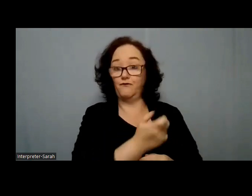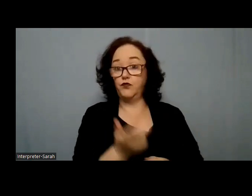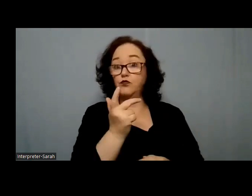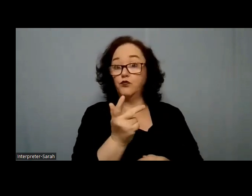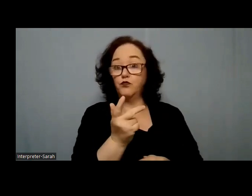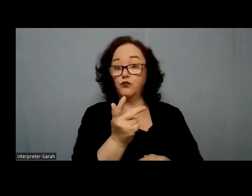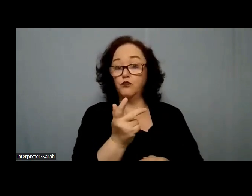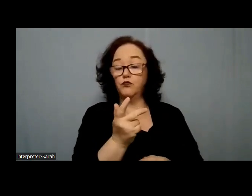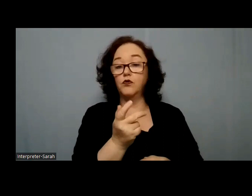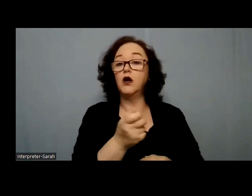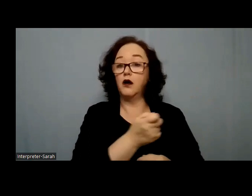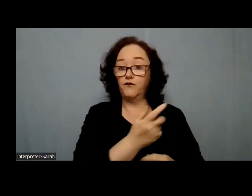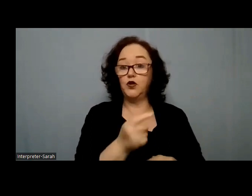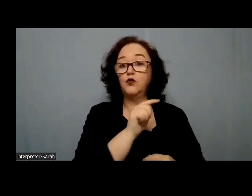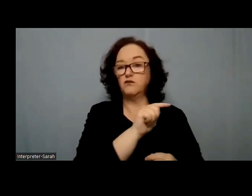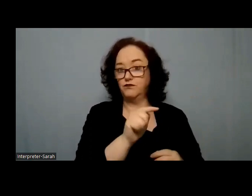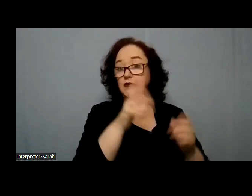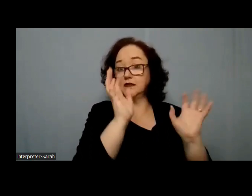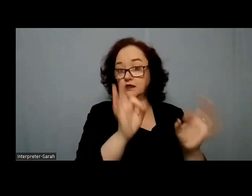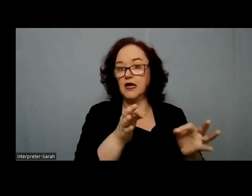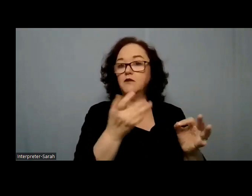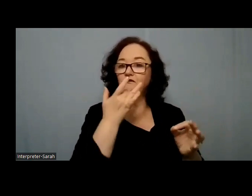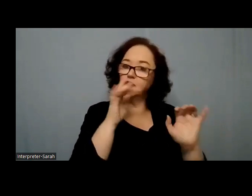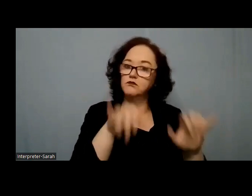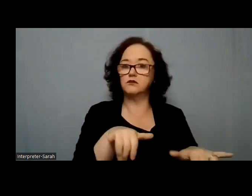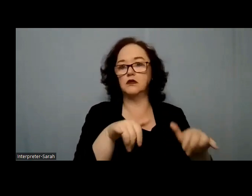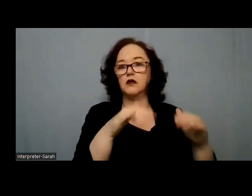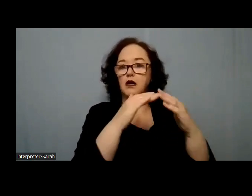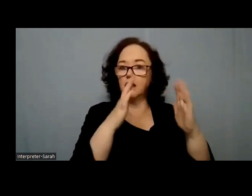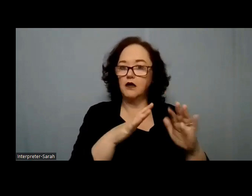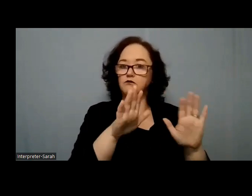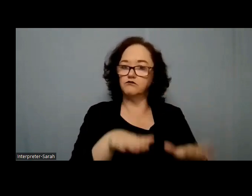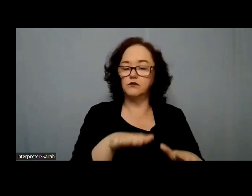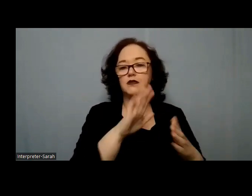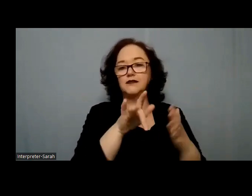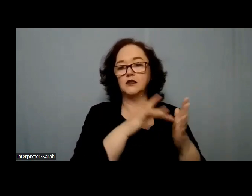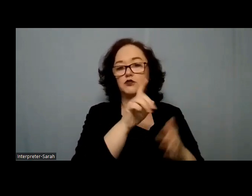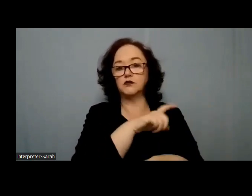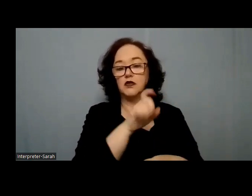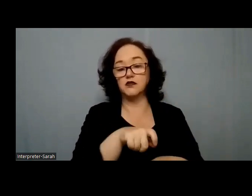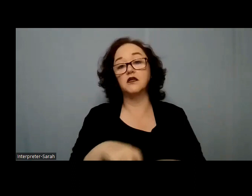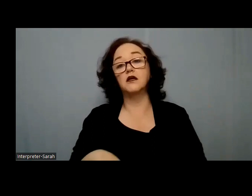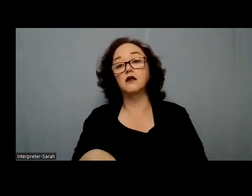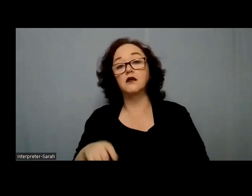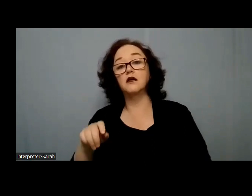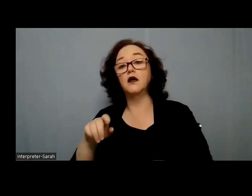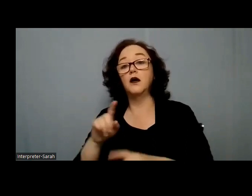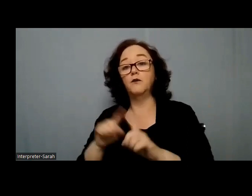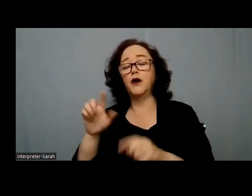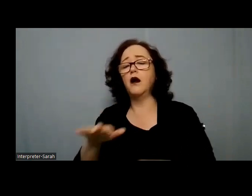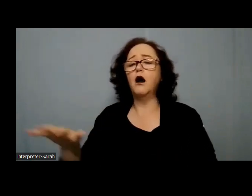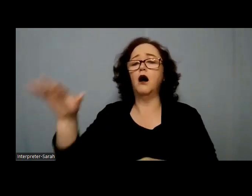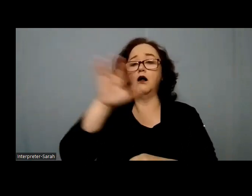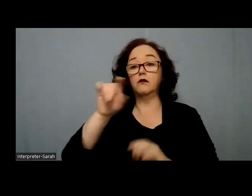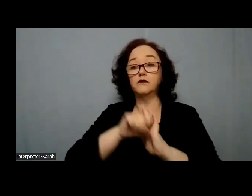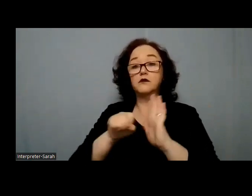chosen Central Texas as their home. Our care coordination team is coordinating with CCBHCs throughout the state of Texas to